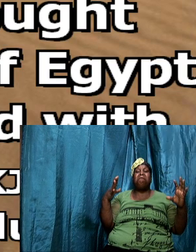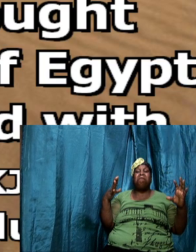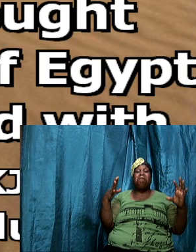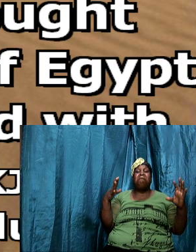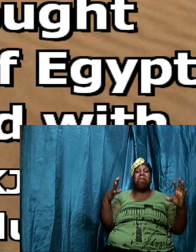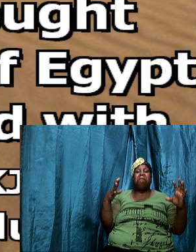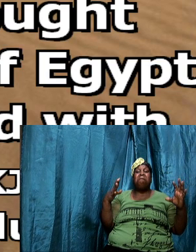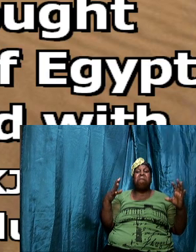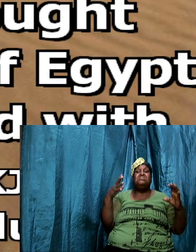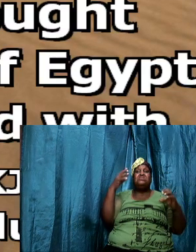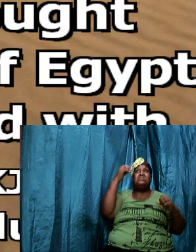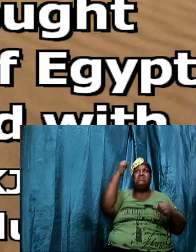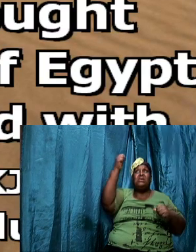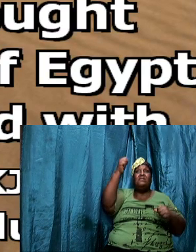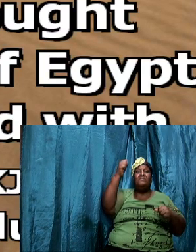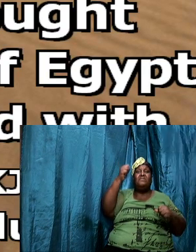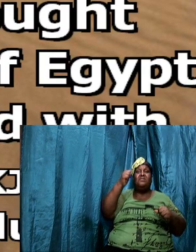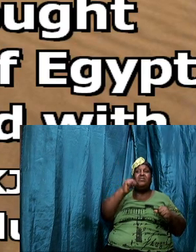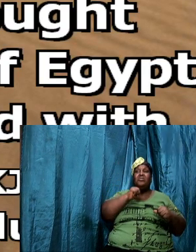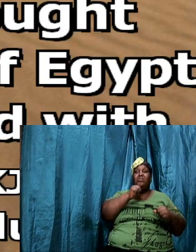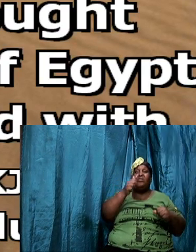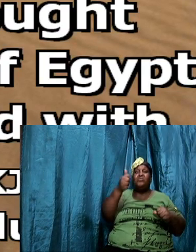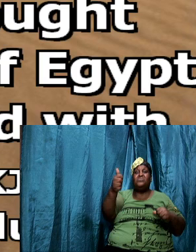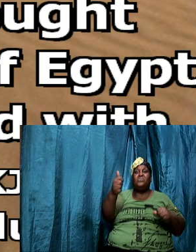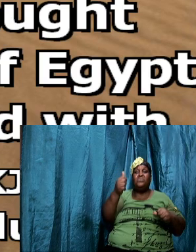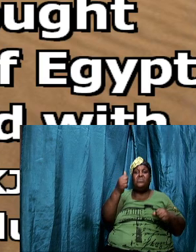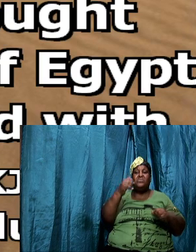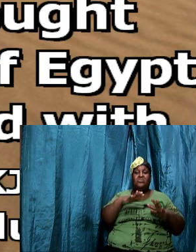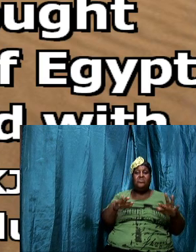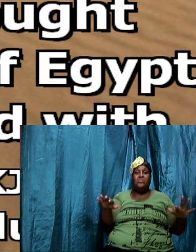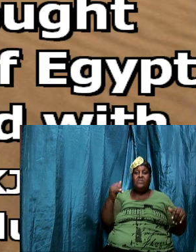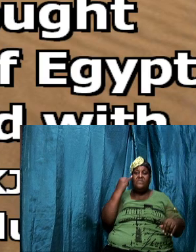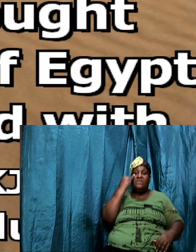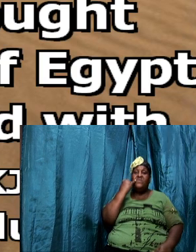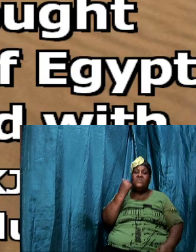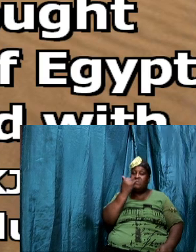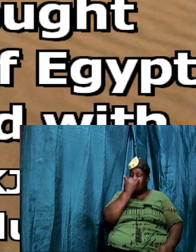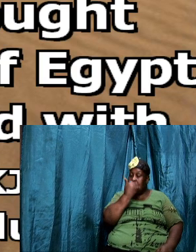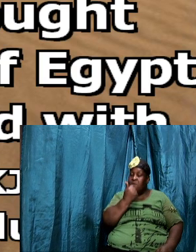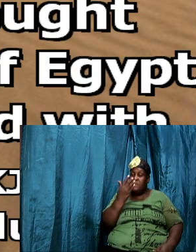and saying, they are not my people.